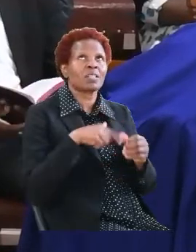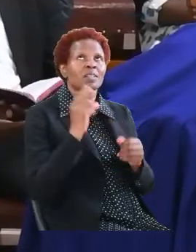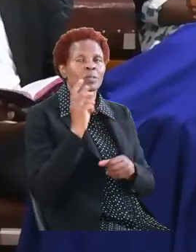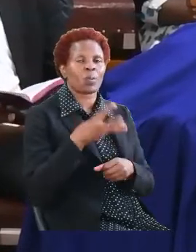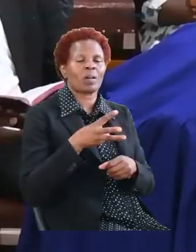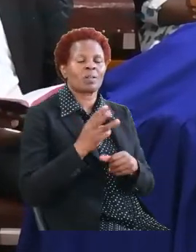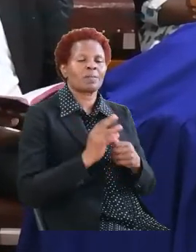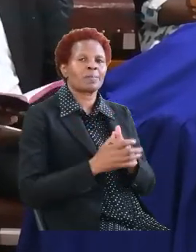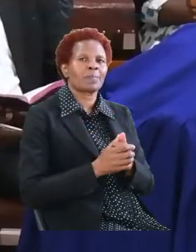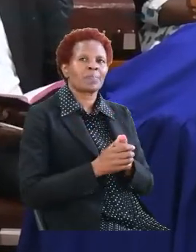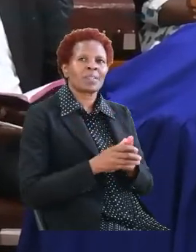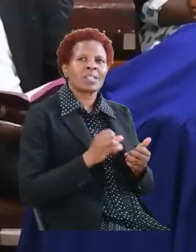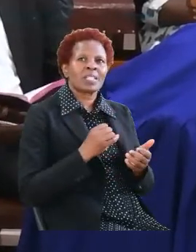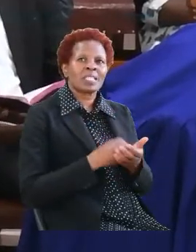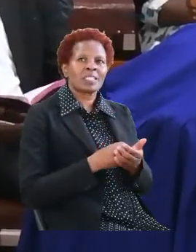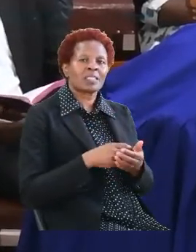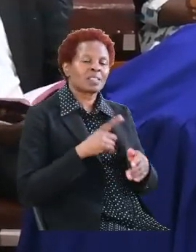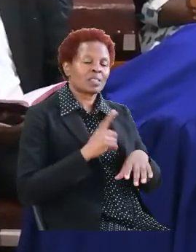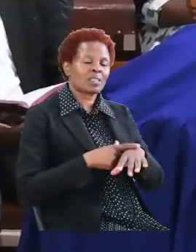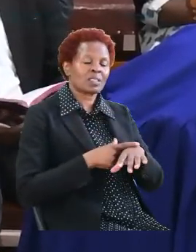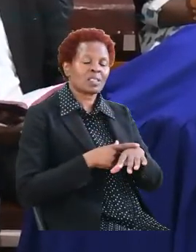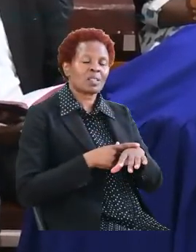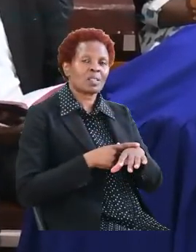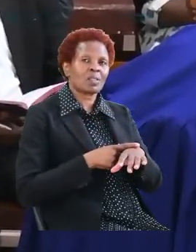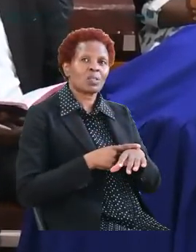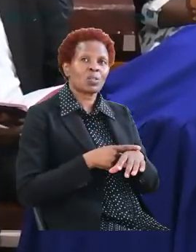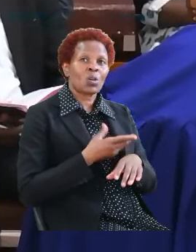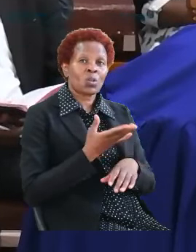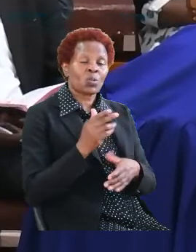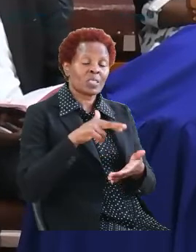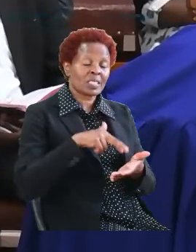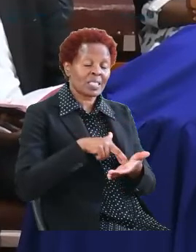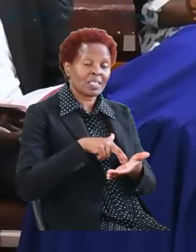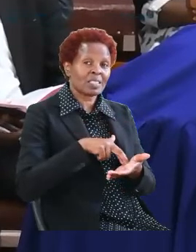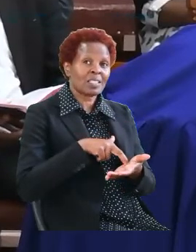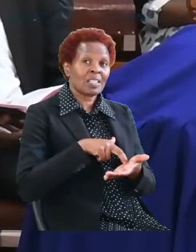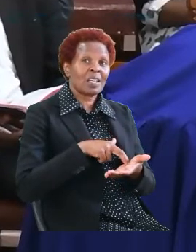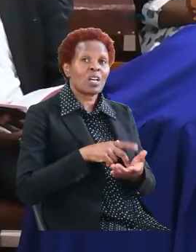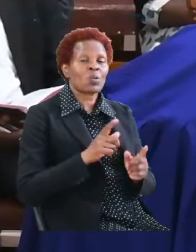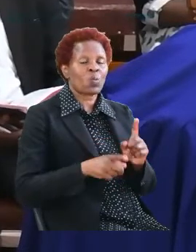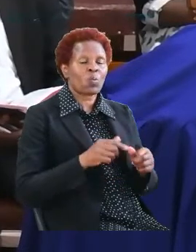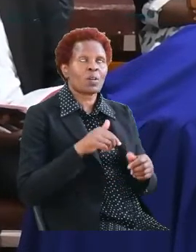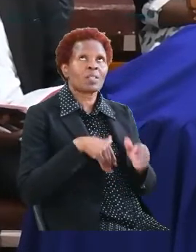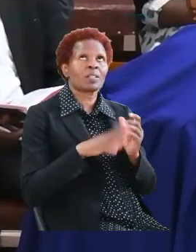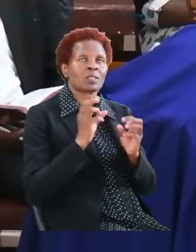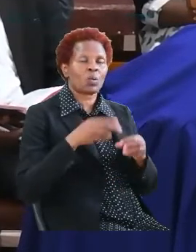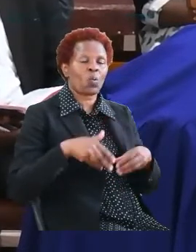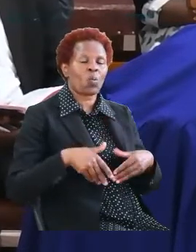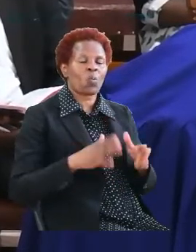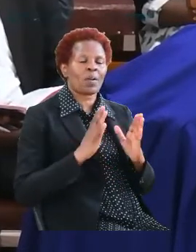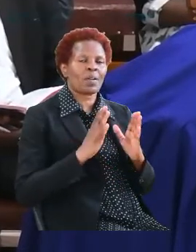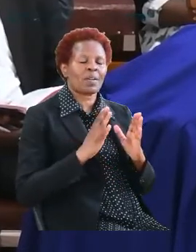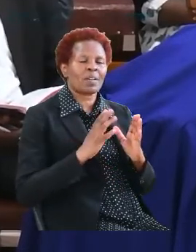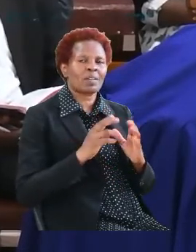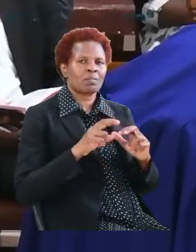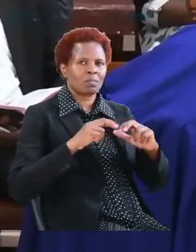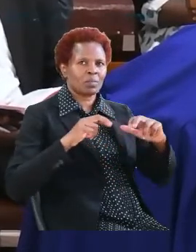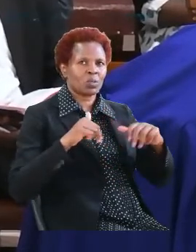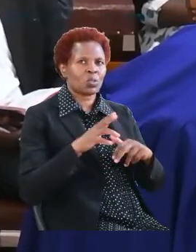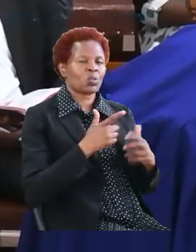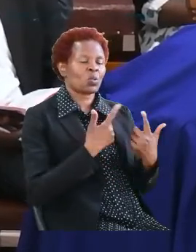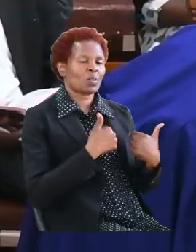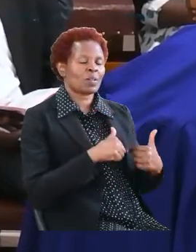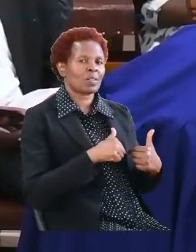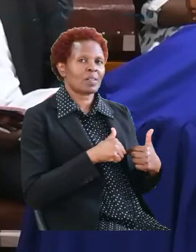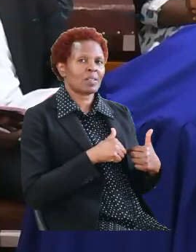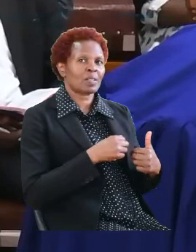God. It is a season again to stand and walk in his ways. It is a time to look unto your heart, unto